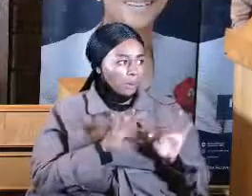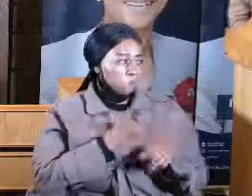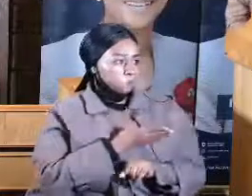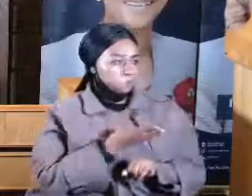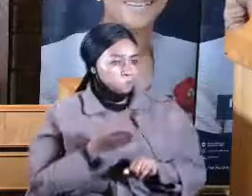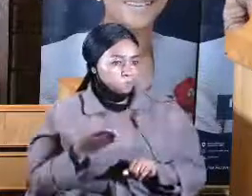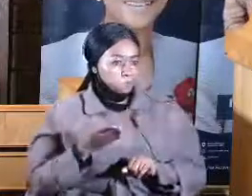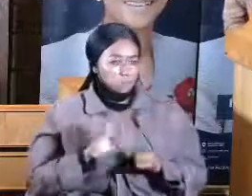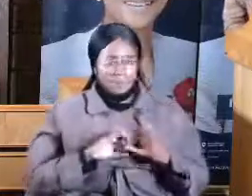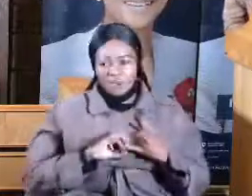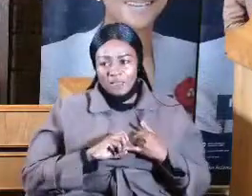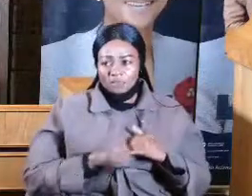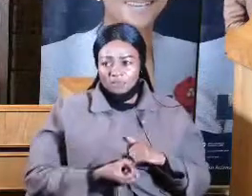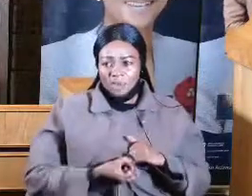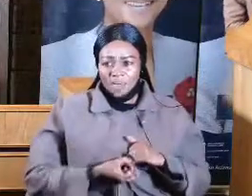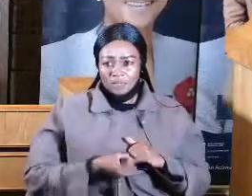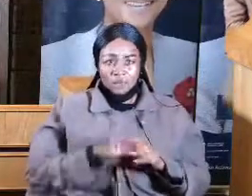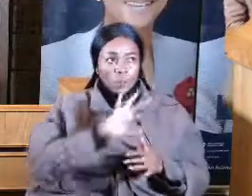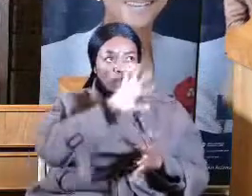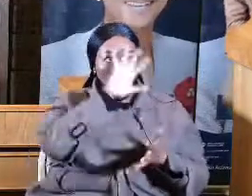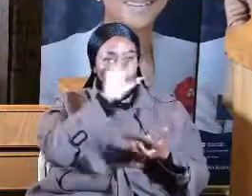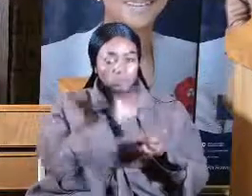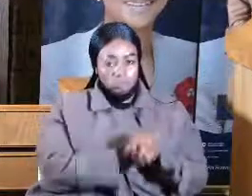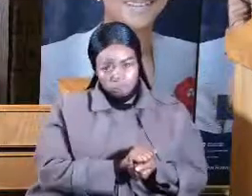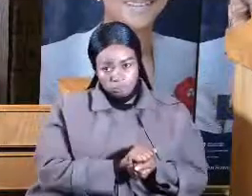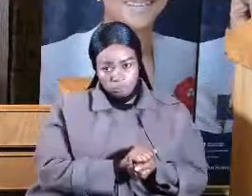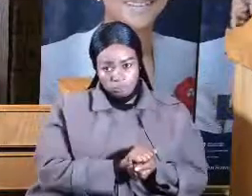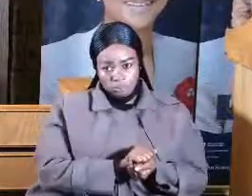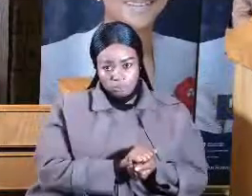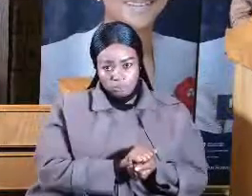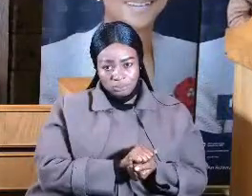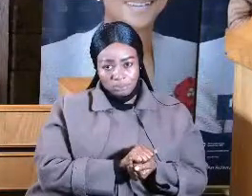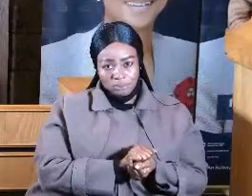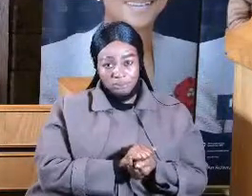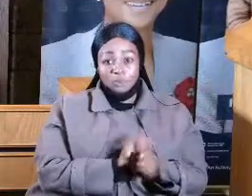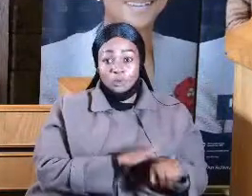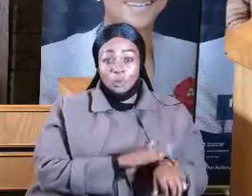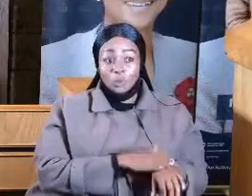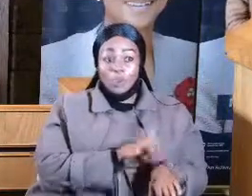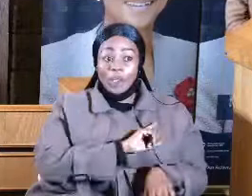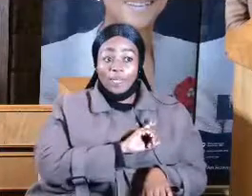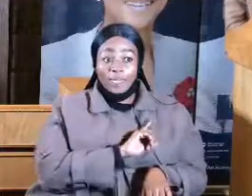I've tried to summarize this as much as I can because